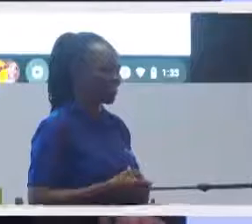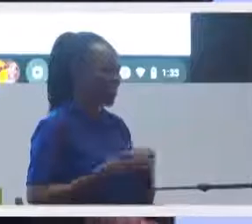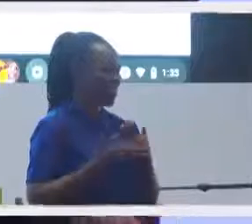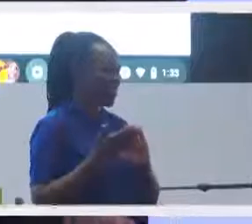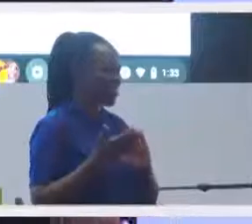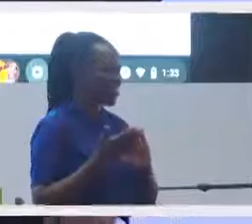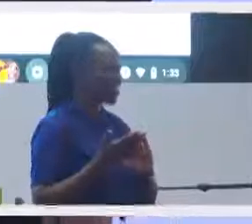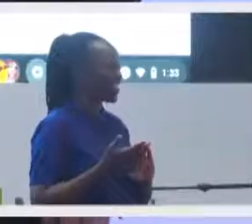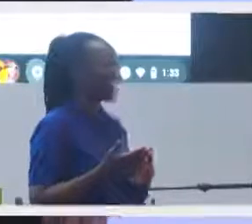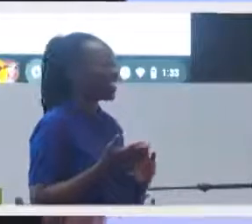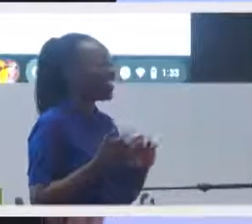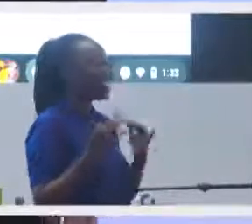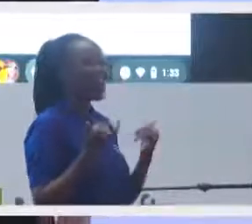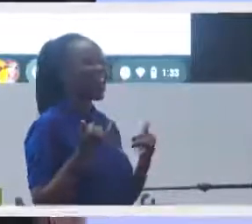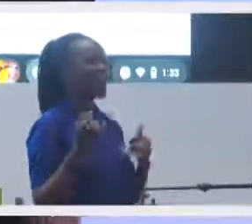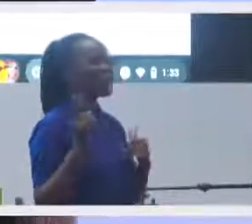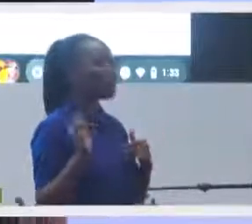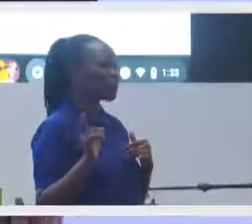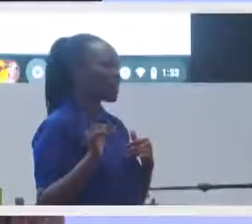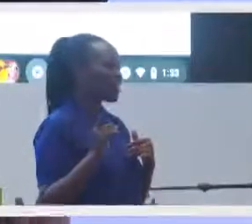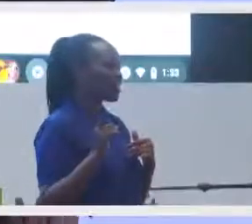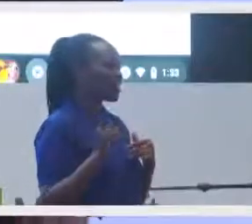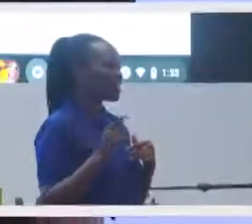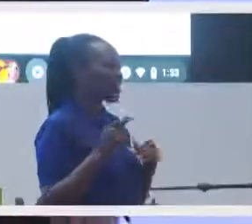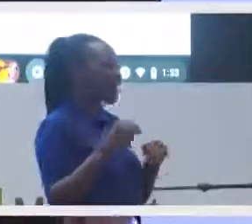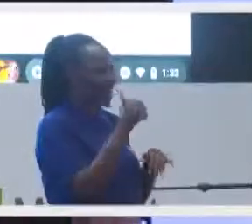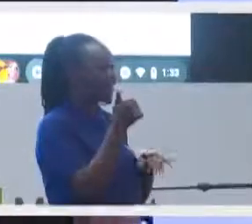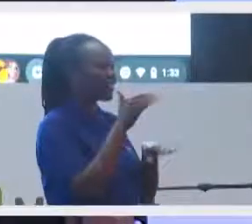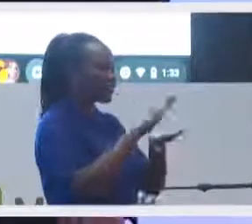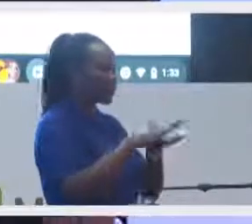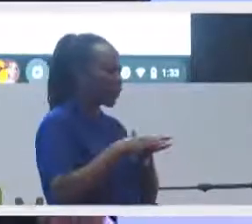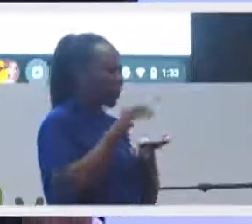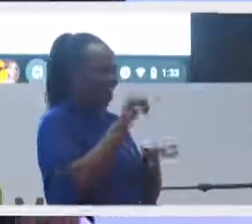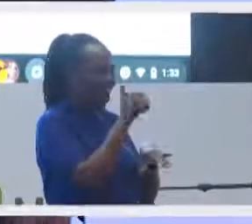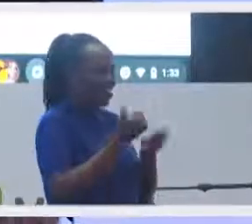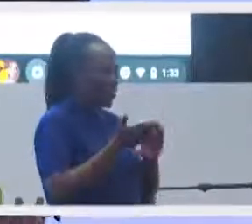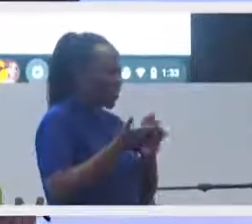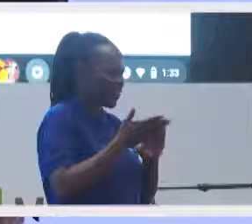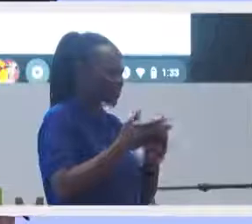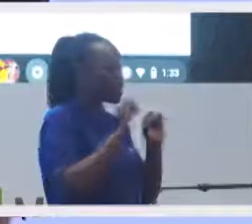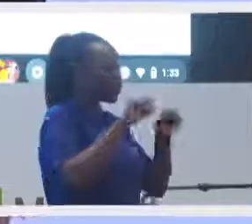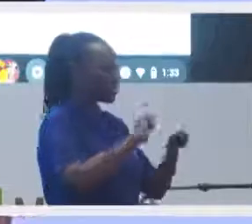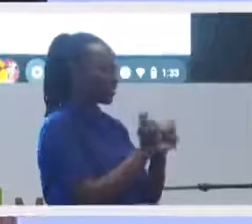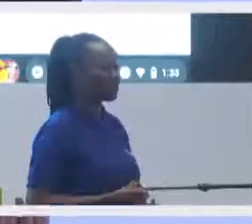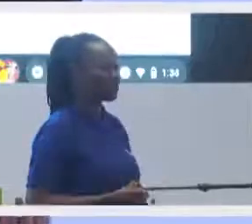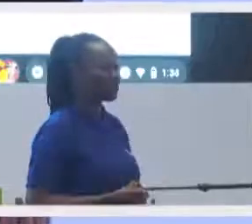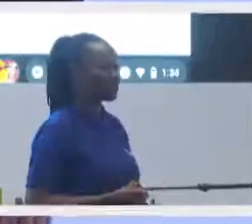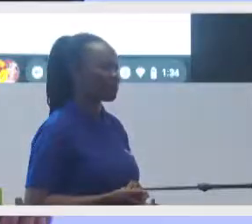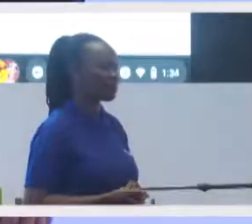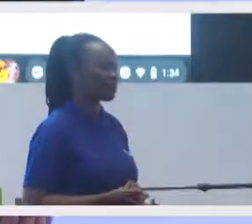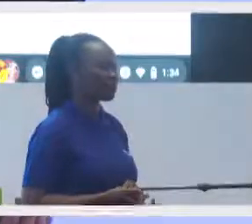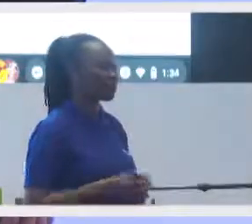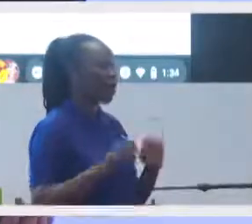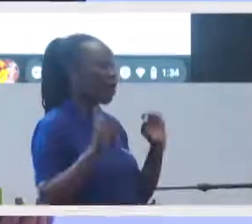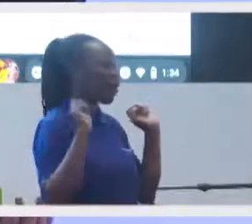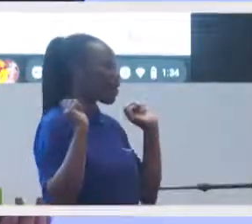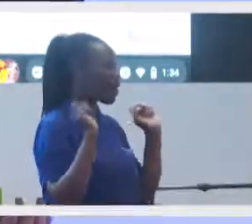Many of you screen reader users are probably thinking that sounded kind of slow. But to the rest of us, that sounded pretty fast. All